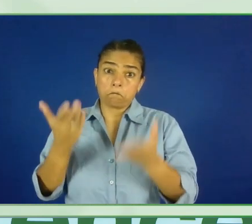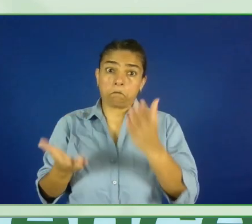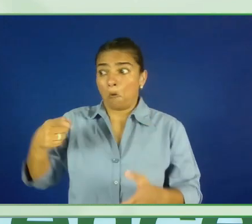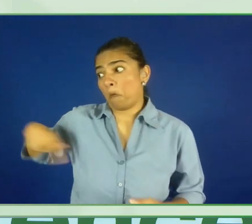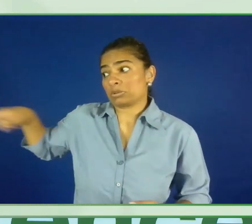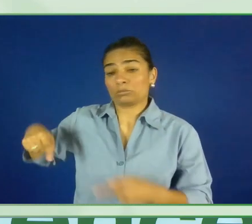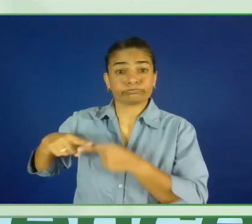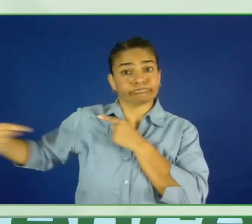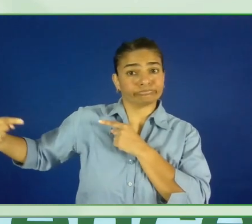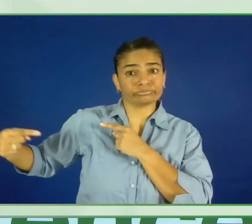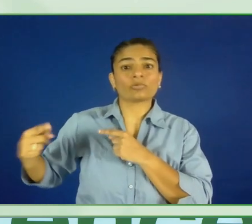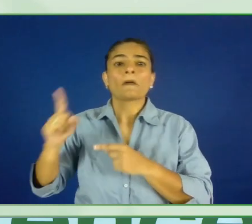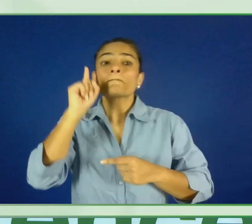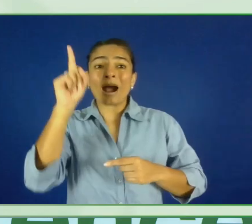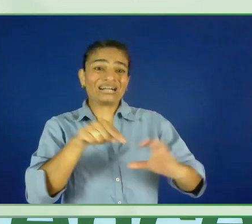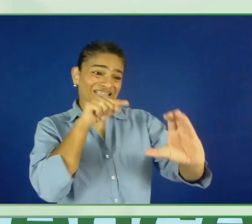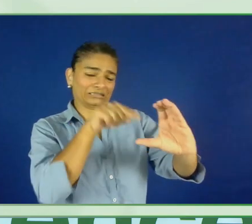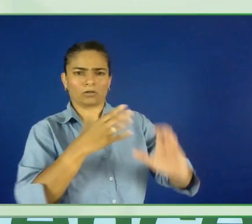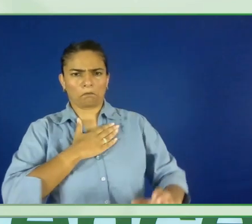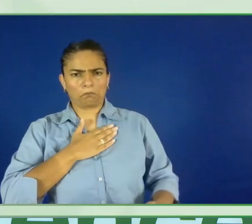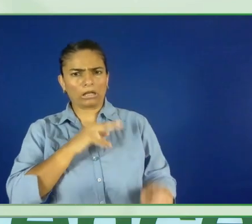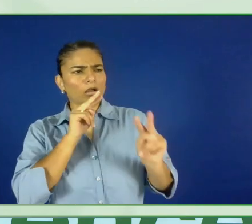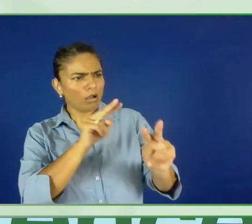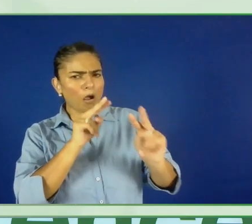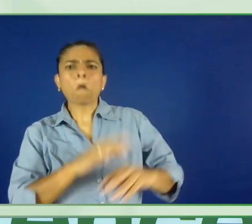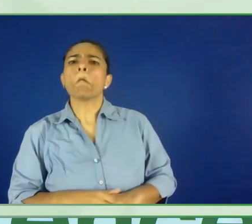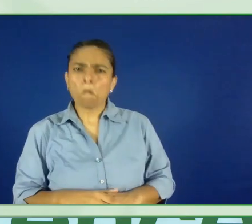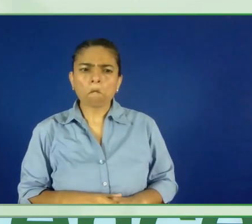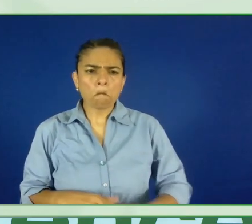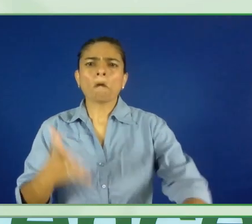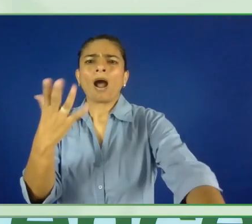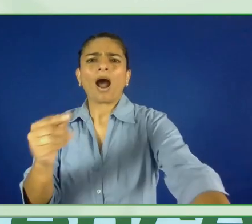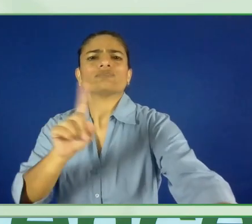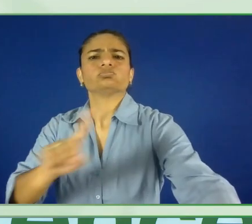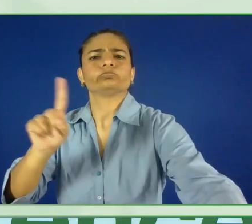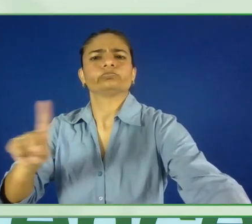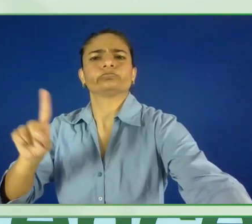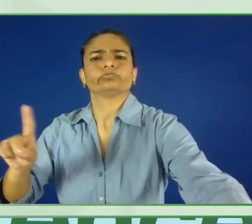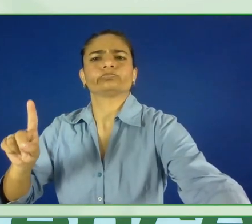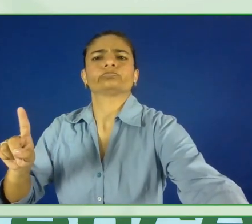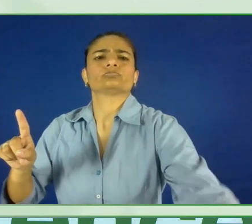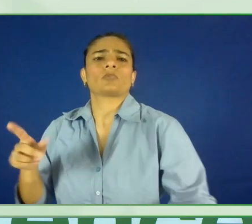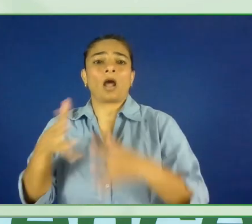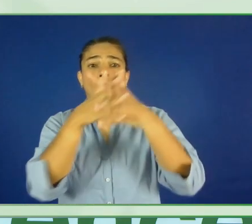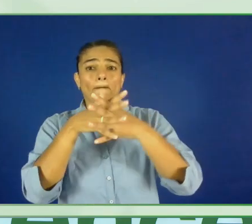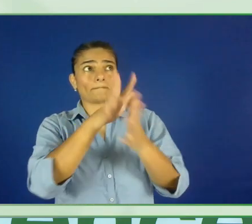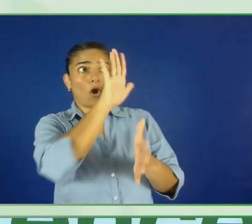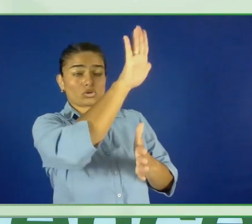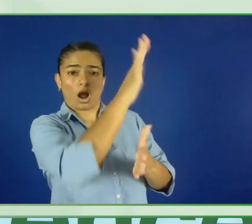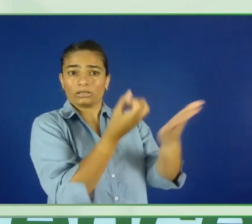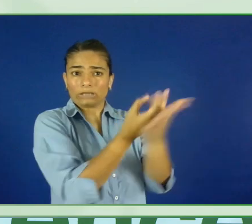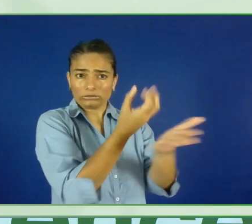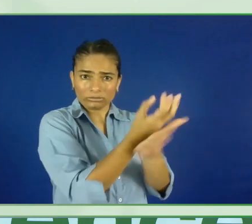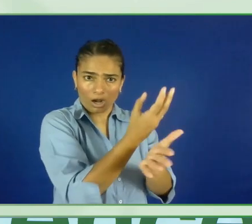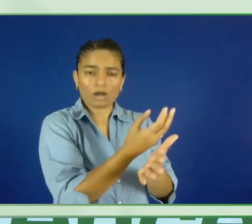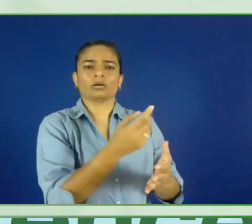types of data. For us, data is everything that's related to innovation. It's everything that's related to understanding innovations. It's